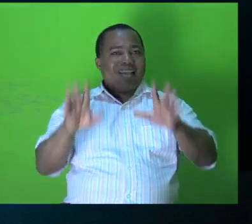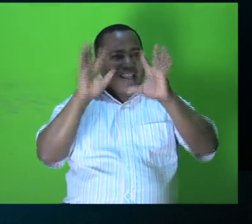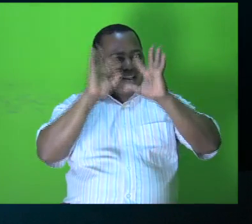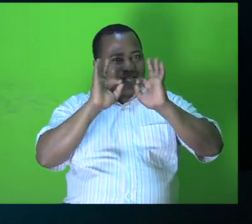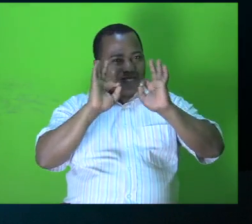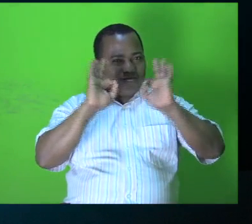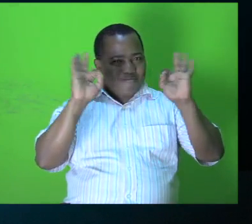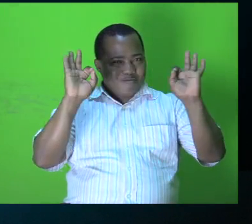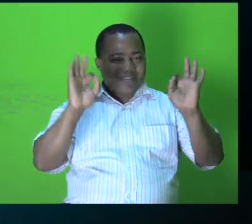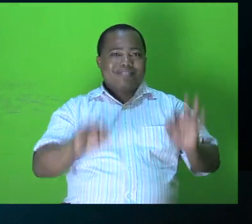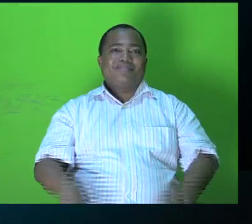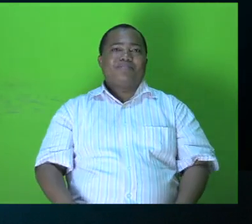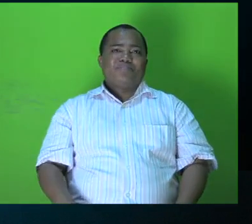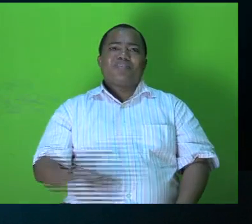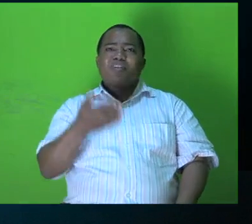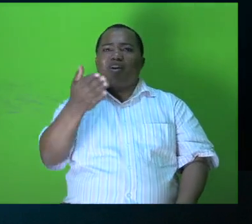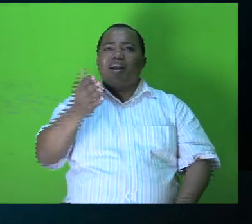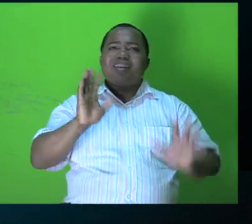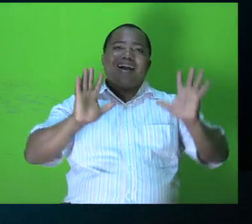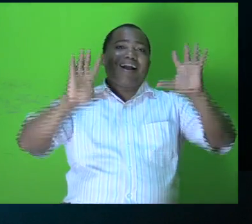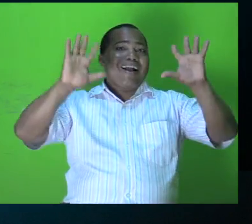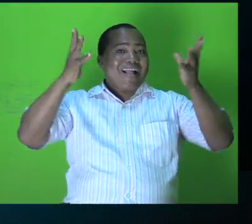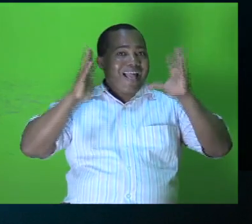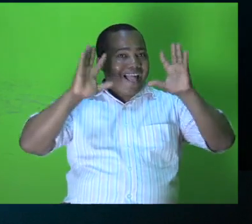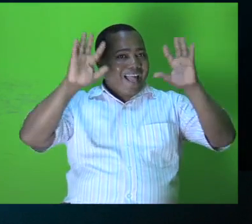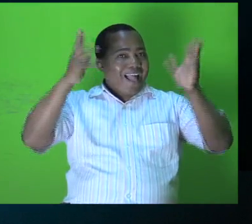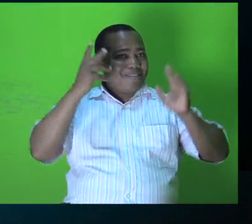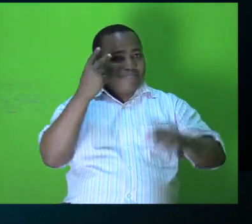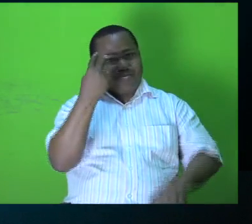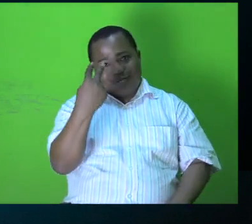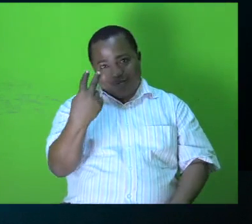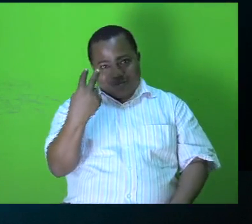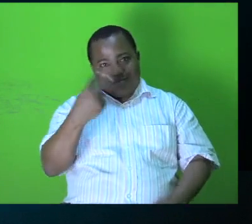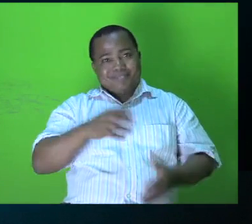Good. Can we clap 2 for Sabra, please?